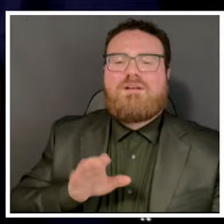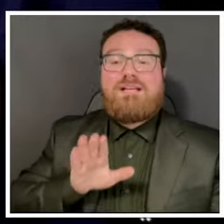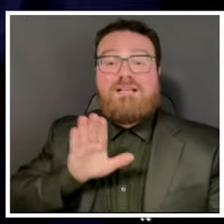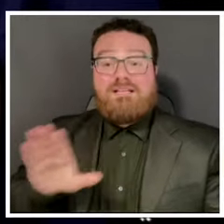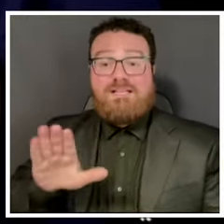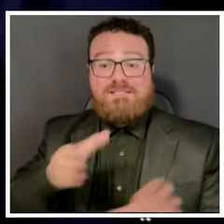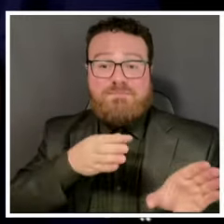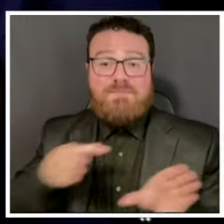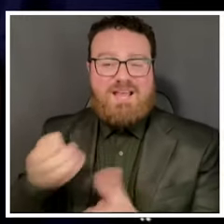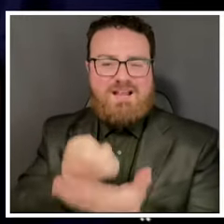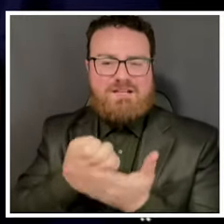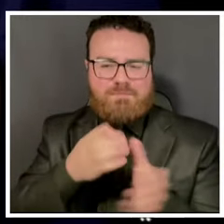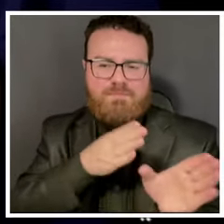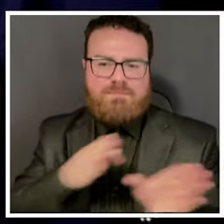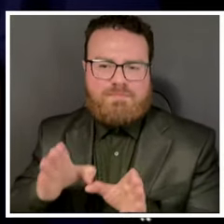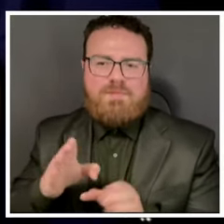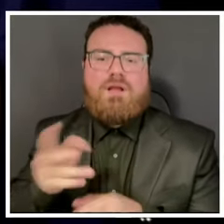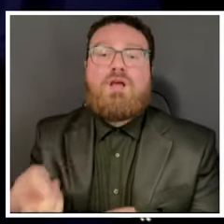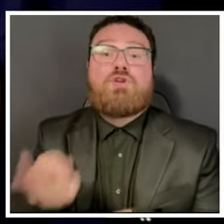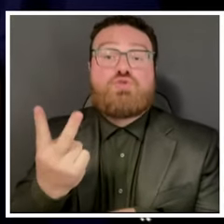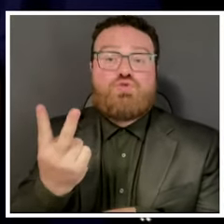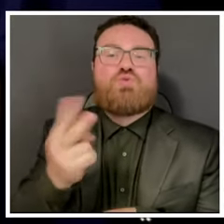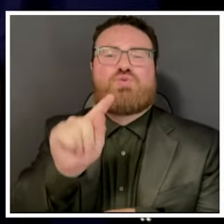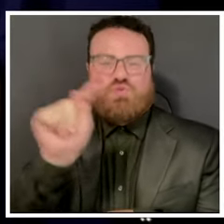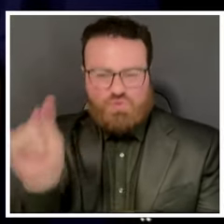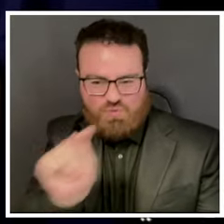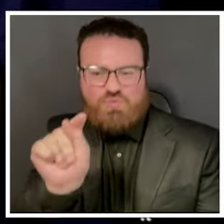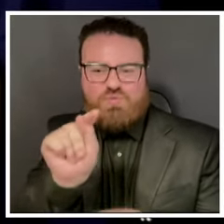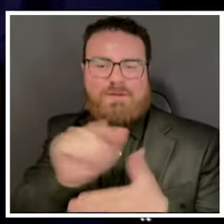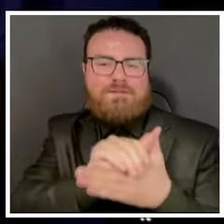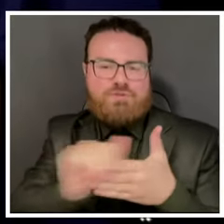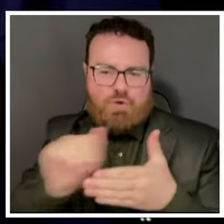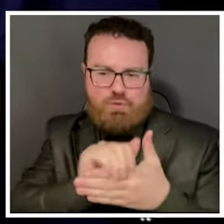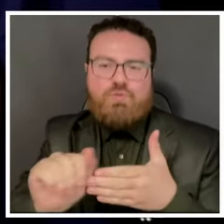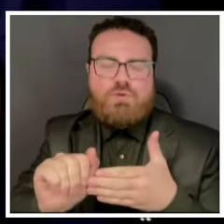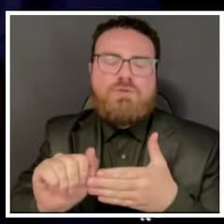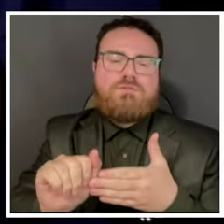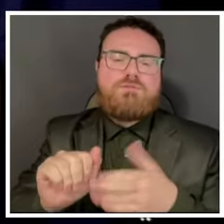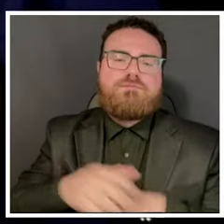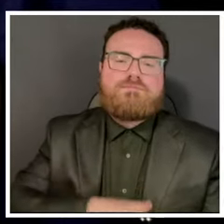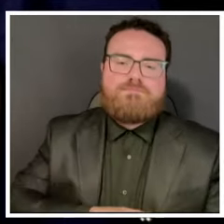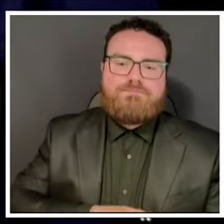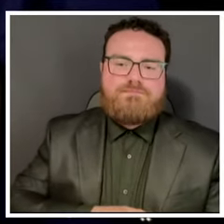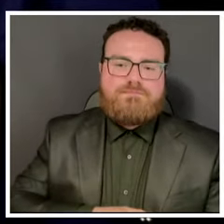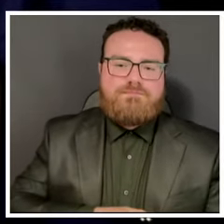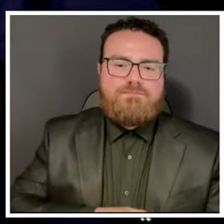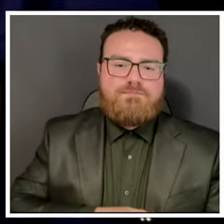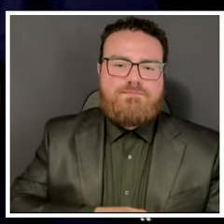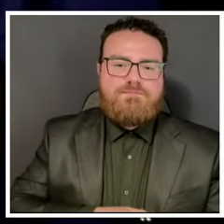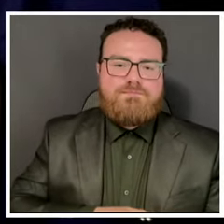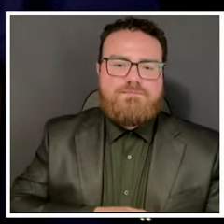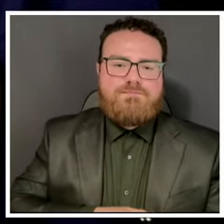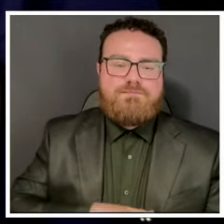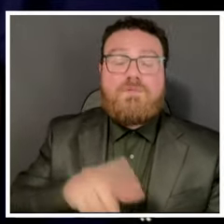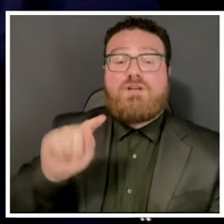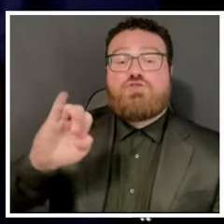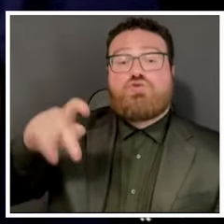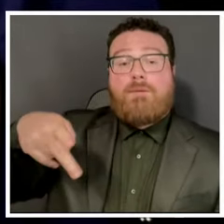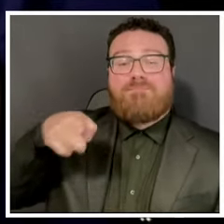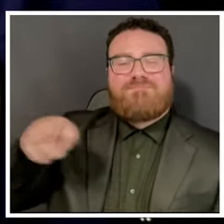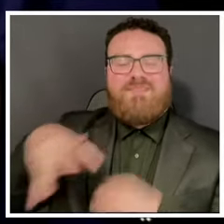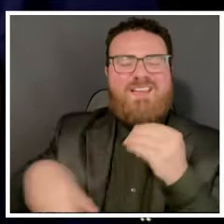wealthiest and biggest corporations and exploded the federal debt when he was president. Donald Trump added more to the national